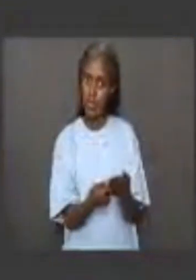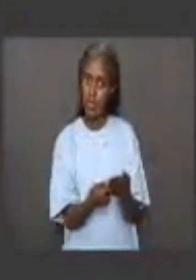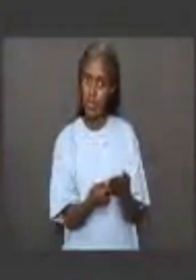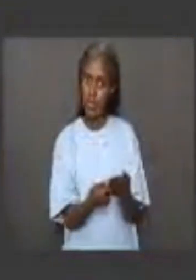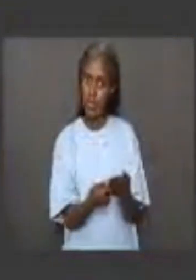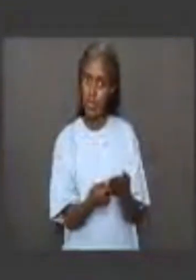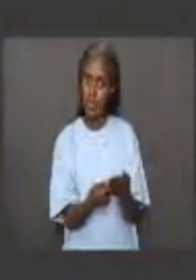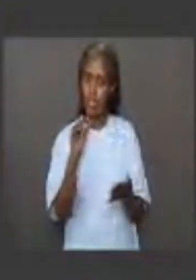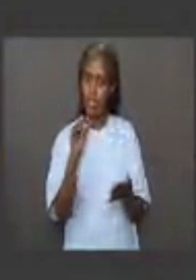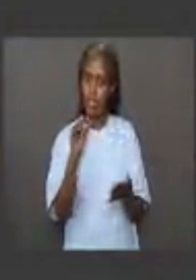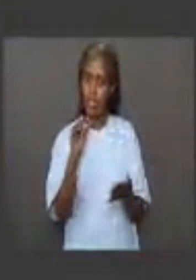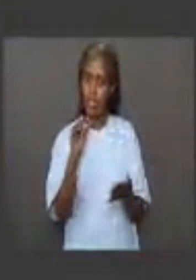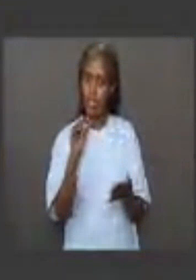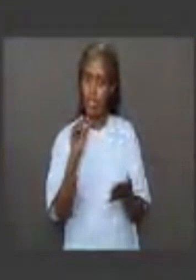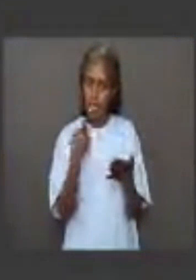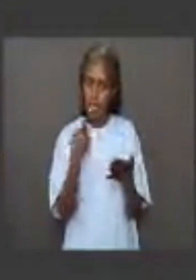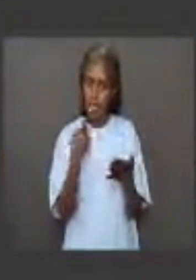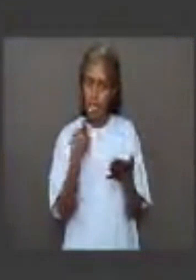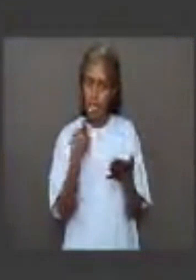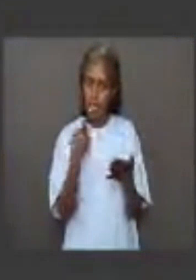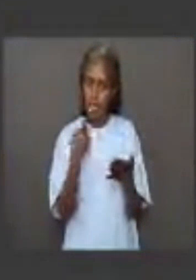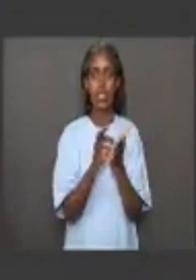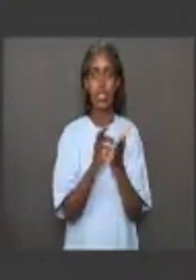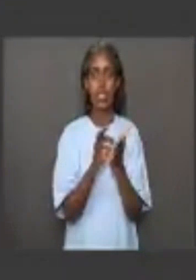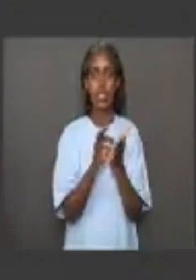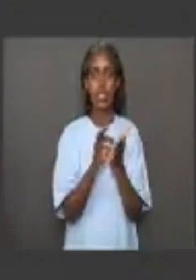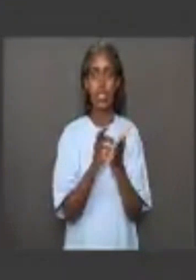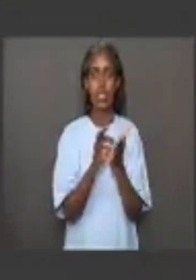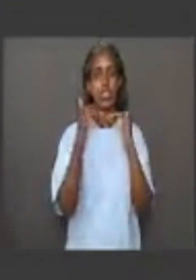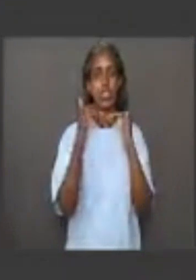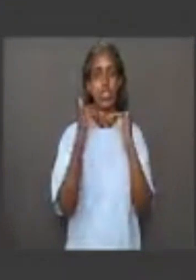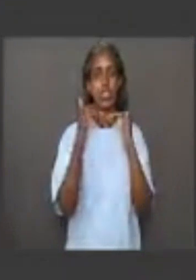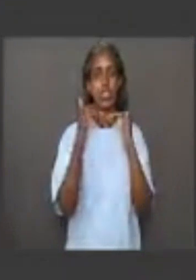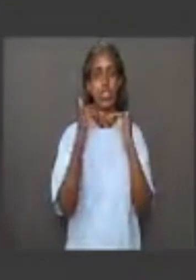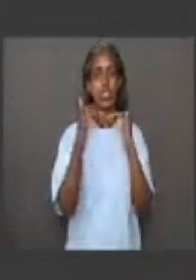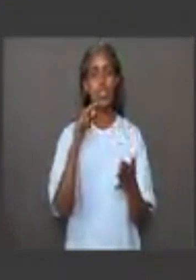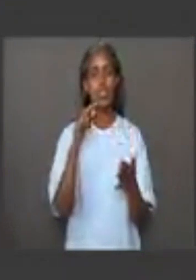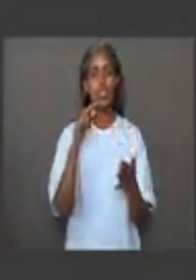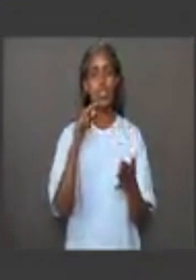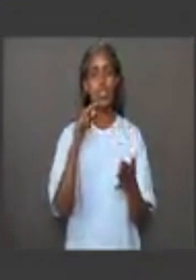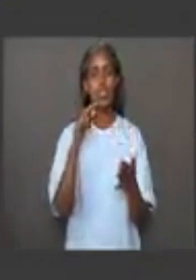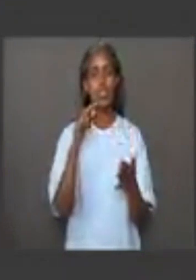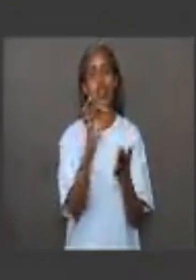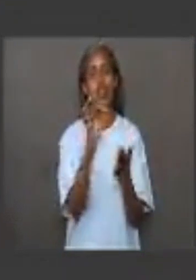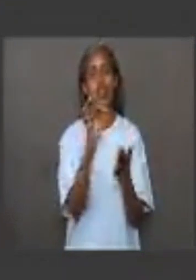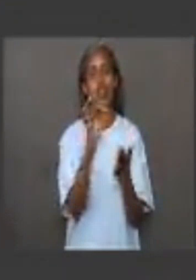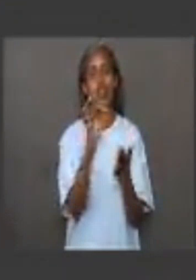these numbers in standard decimal form.